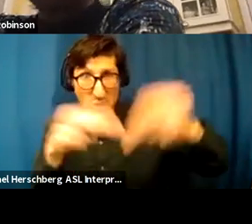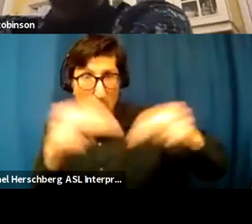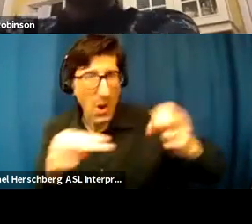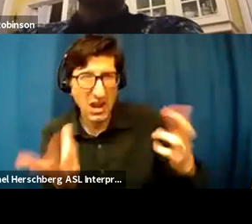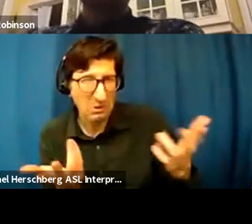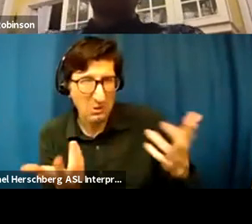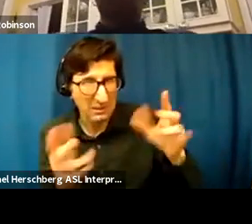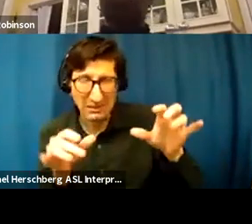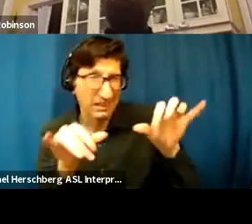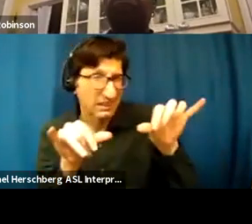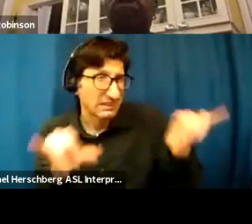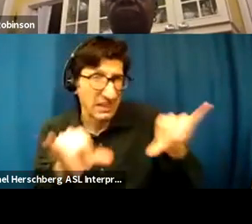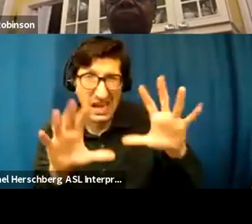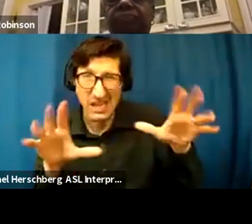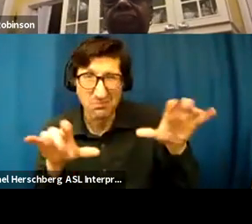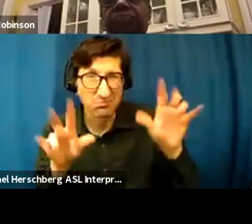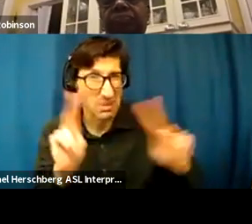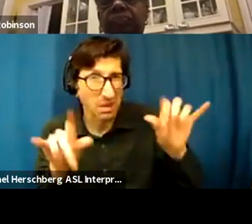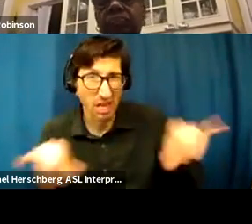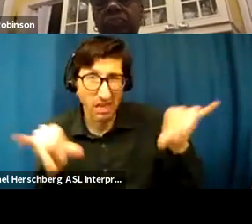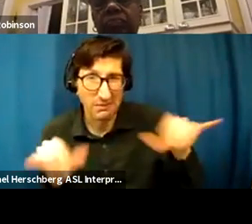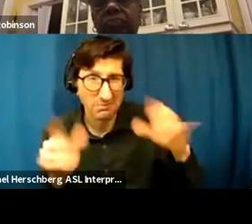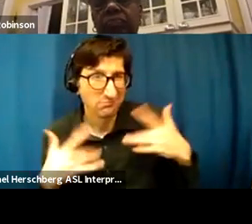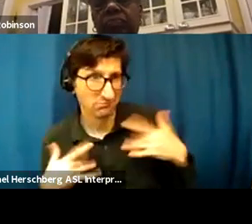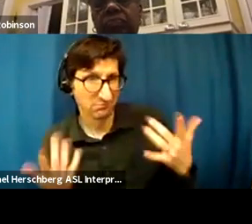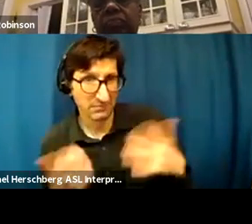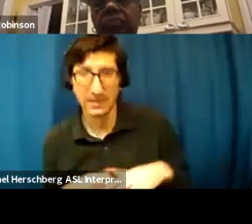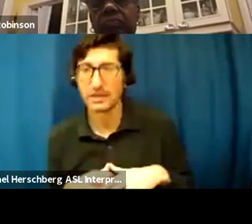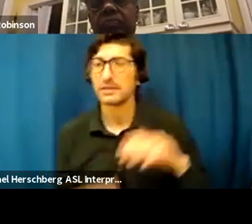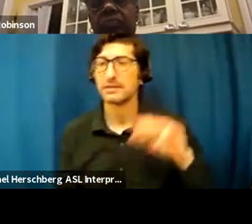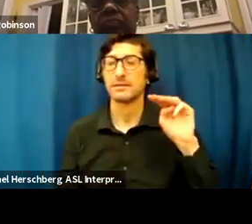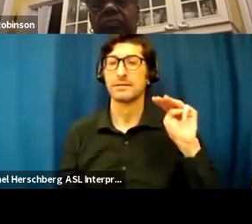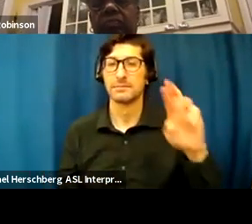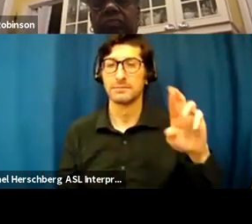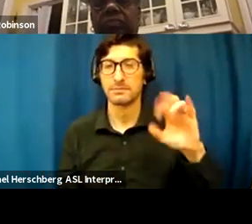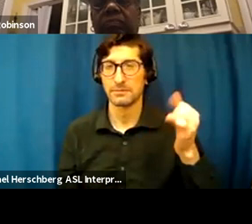Remote. Yeah, so not gonna lie,